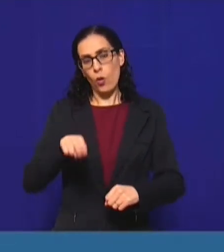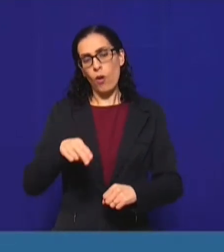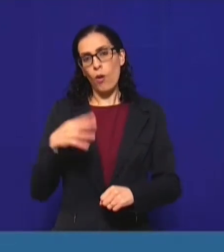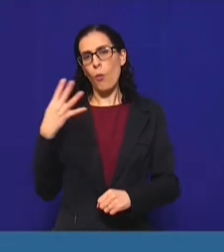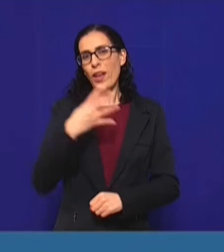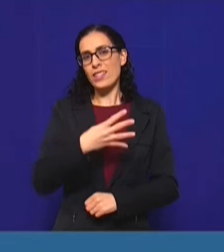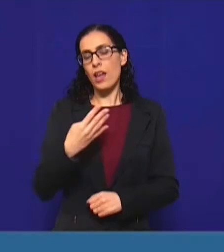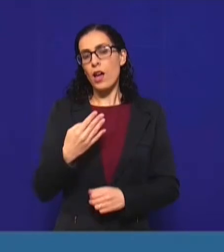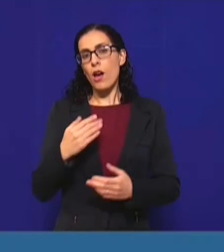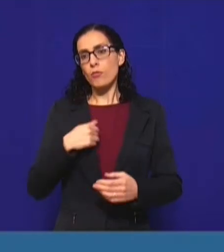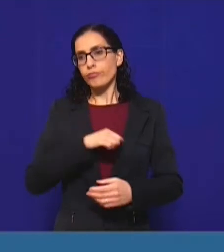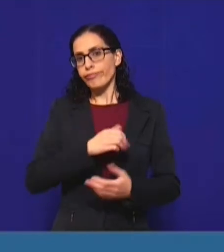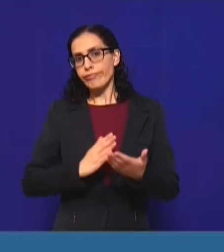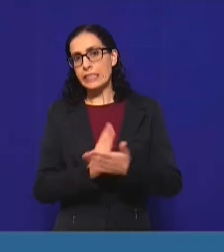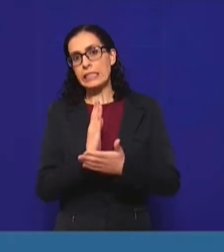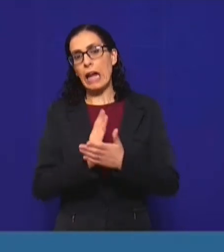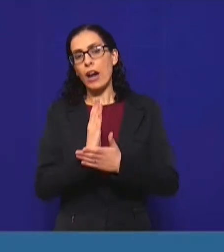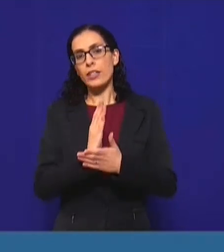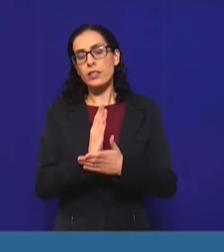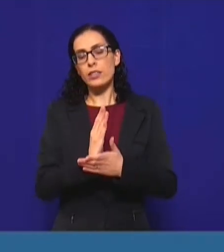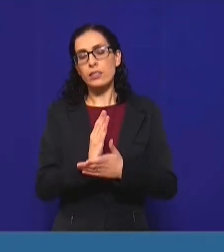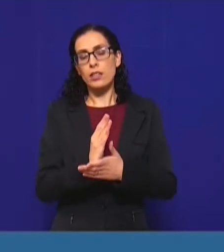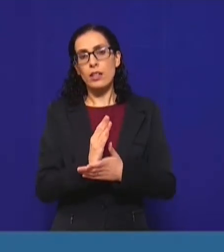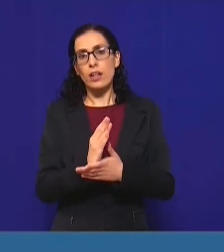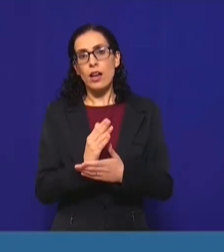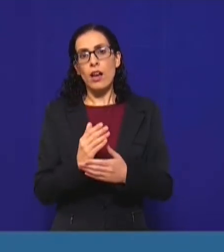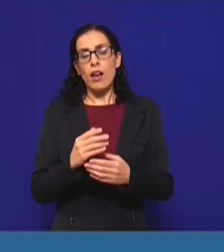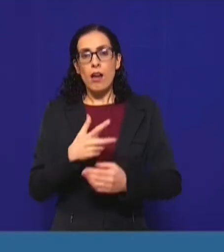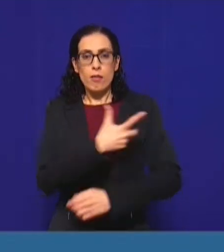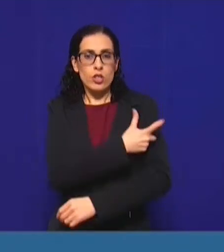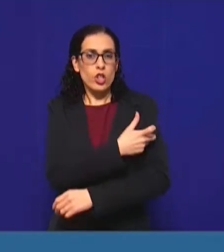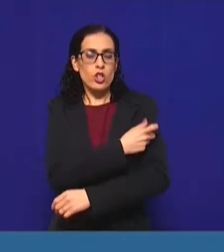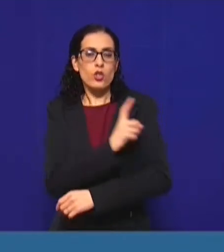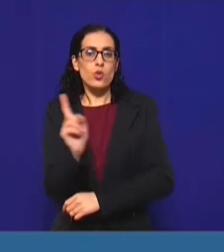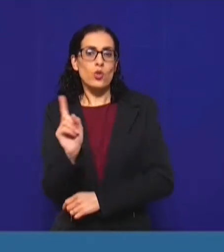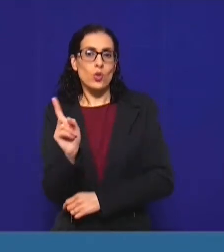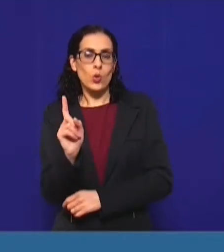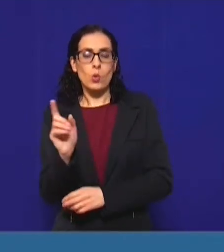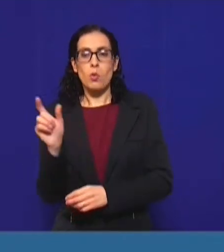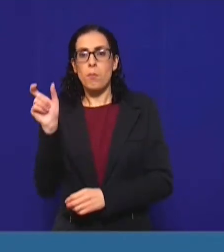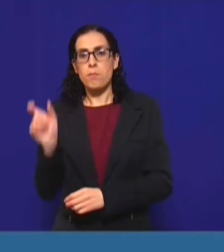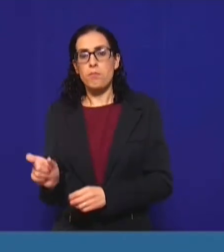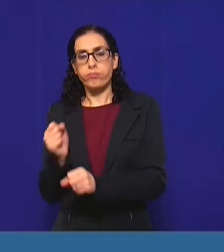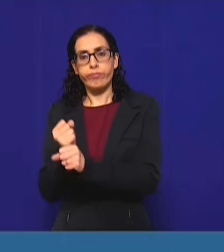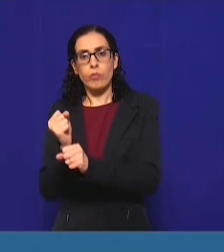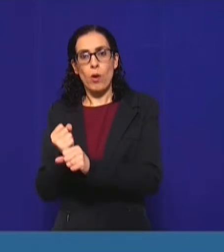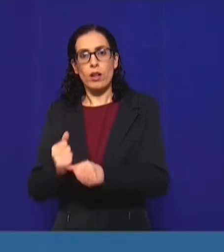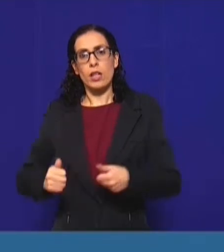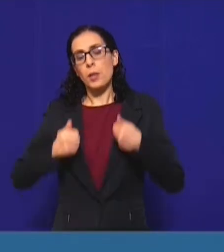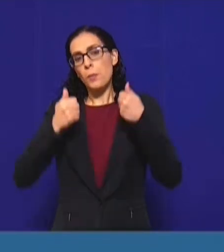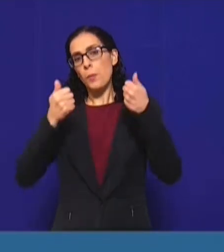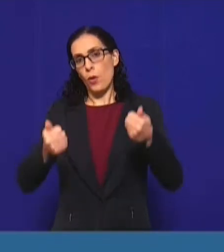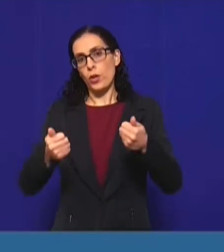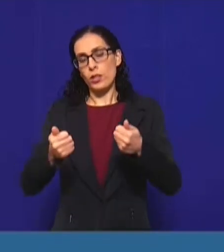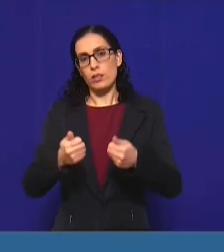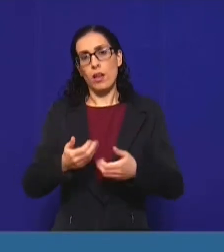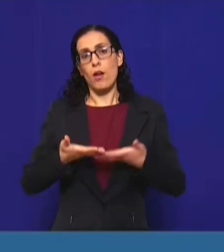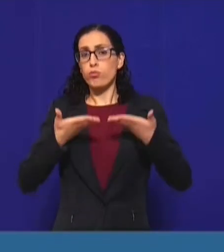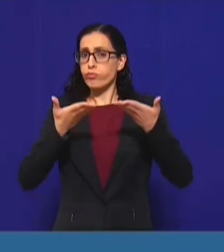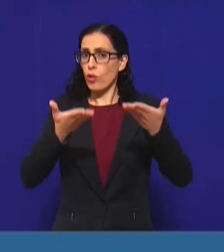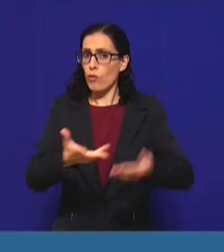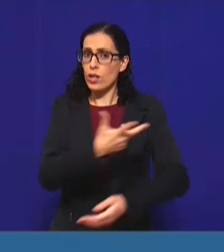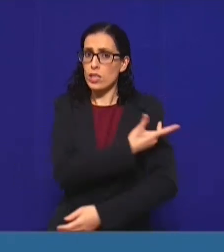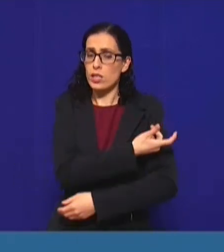the educational sector, whereby we have vaccinated a number of people already. We are offering the vaccination to